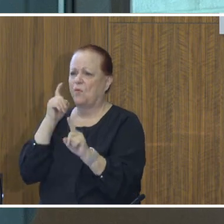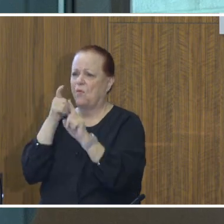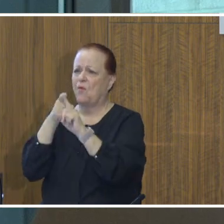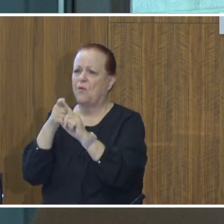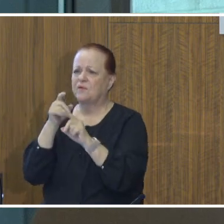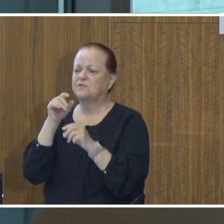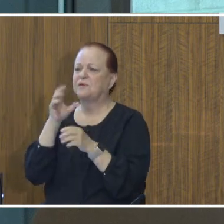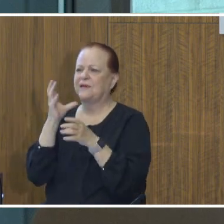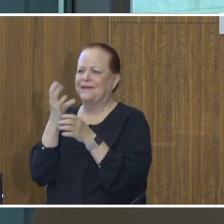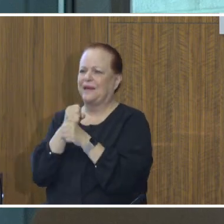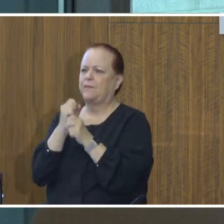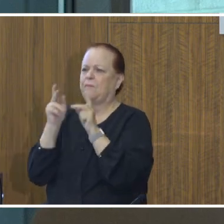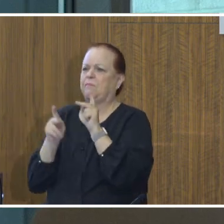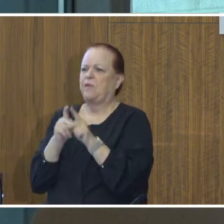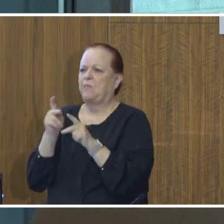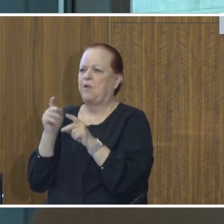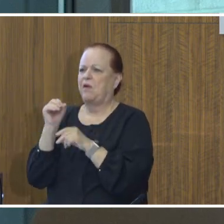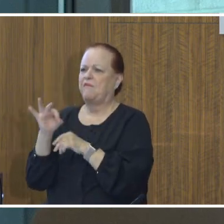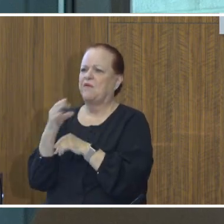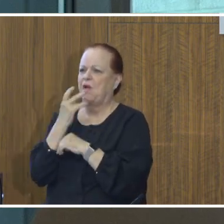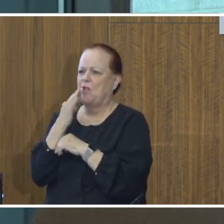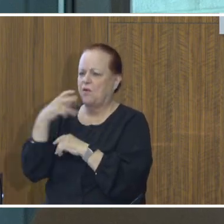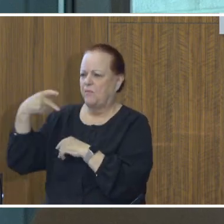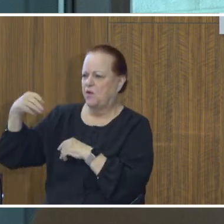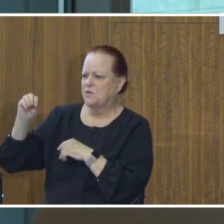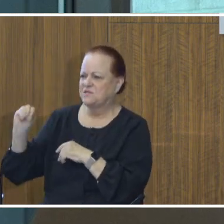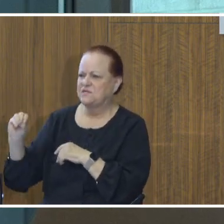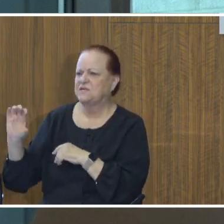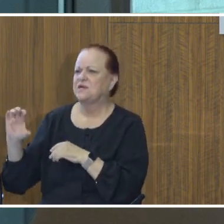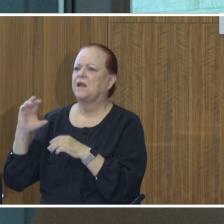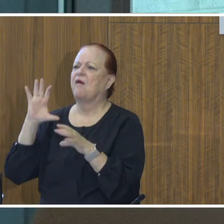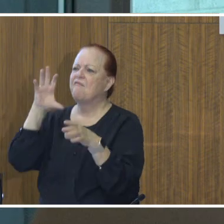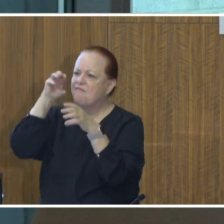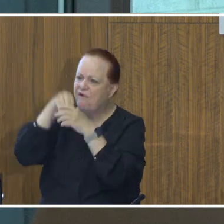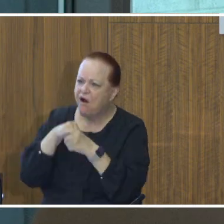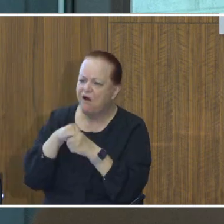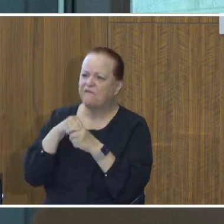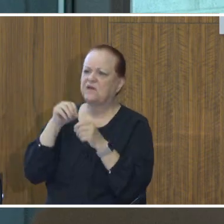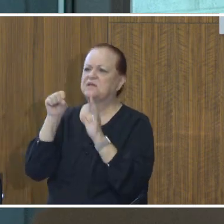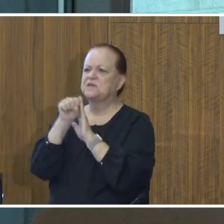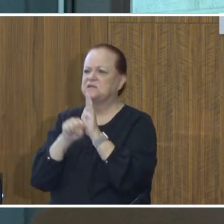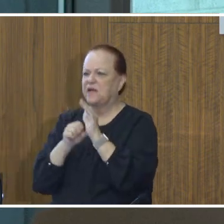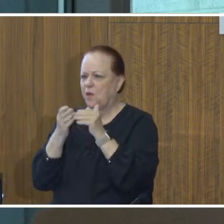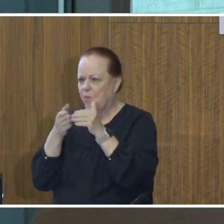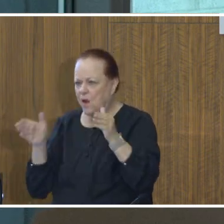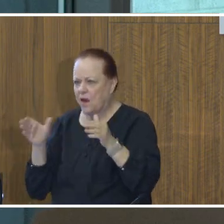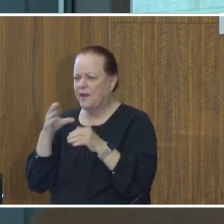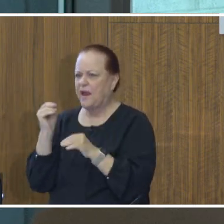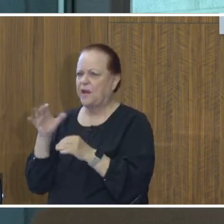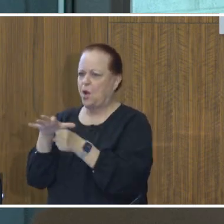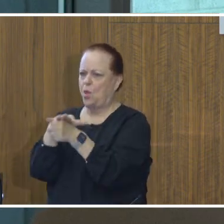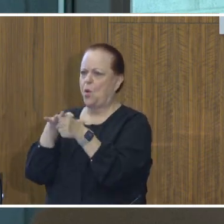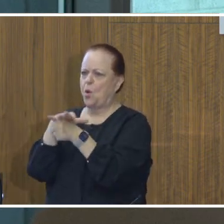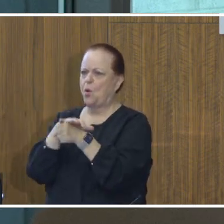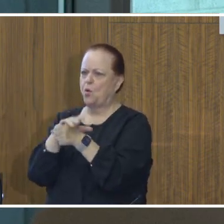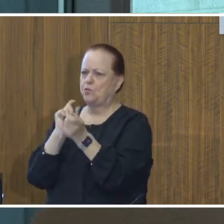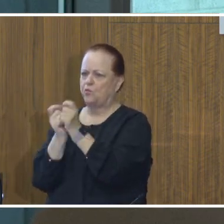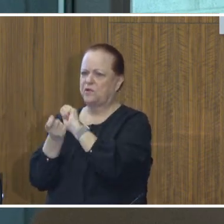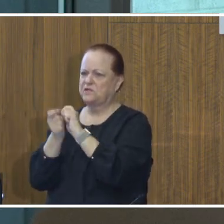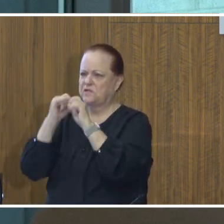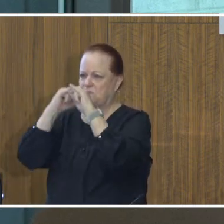color and working families involved in both statewide and local redistricting processes. And we're doing